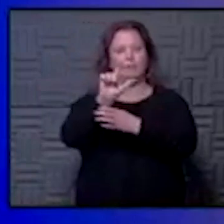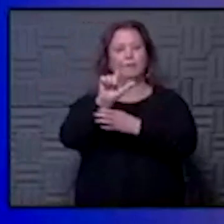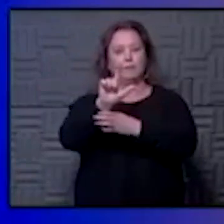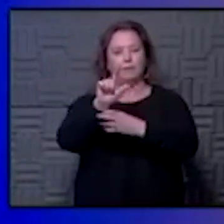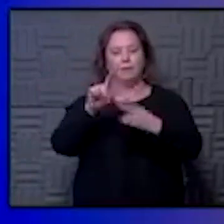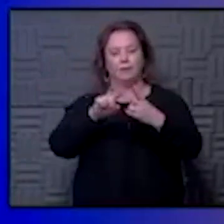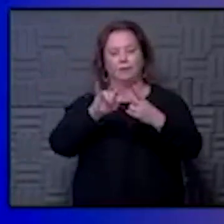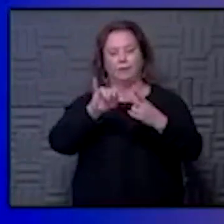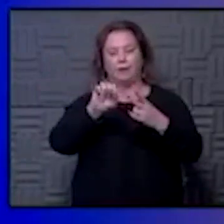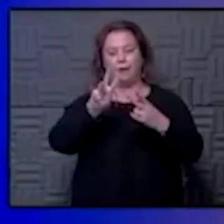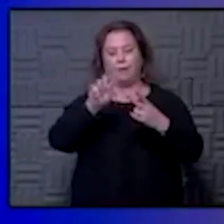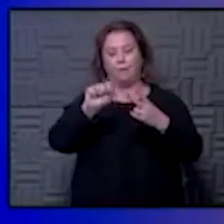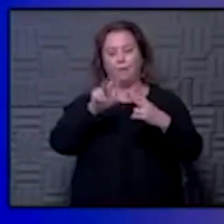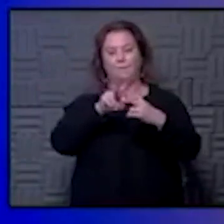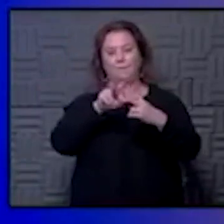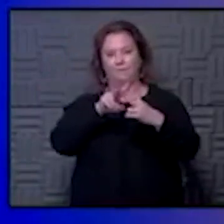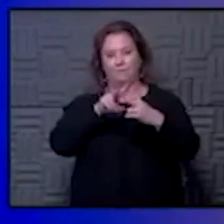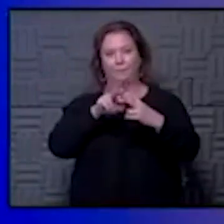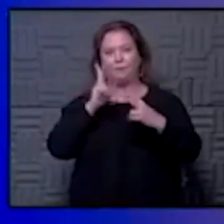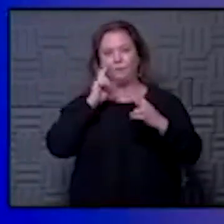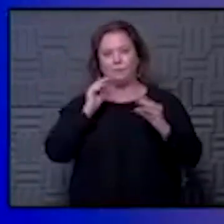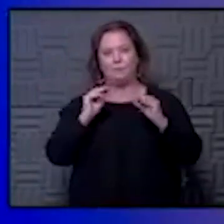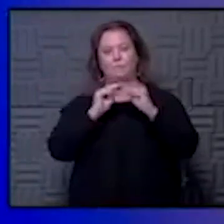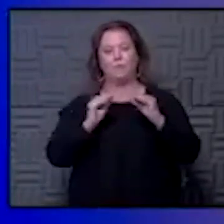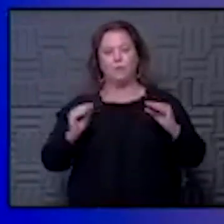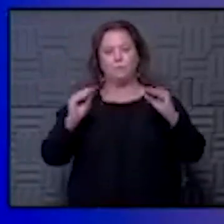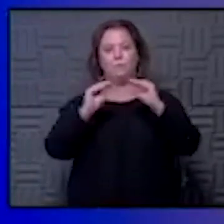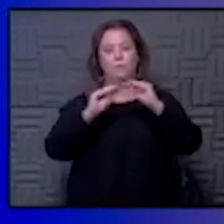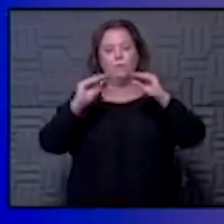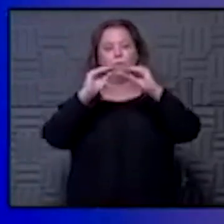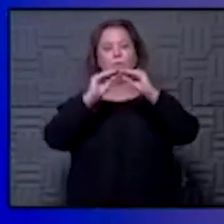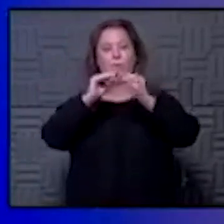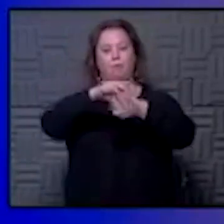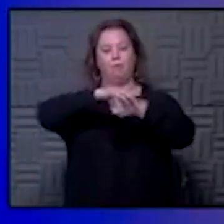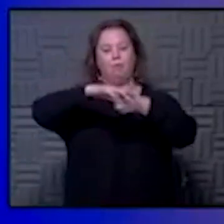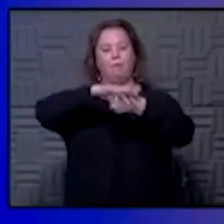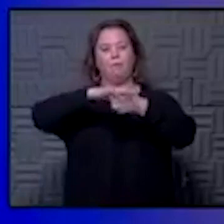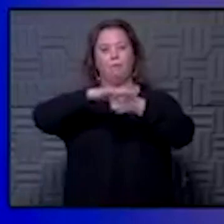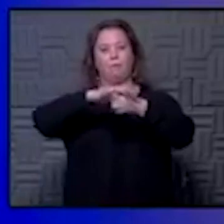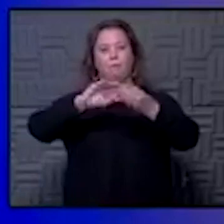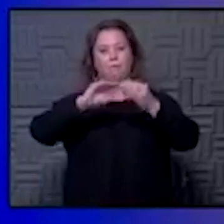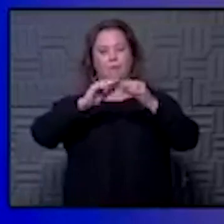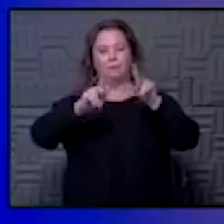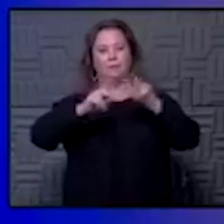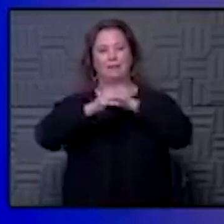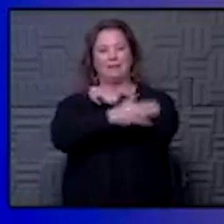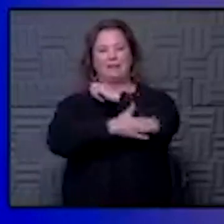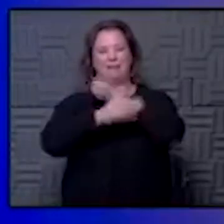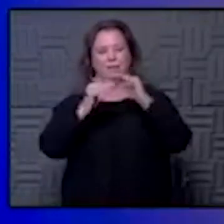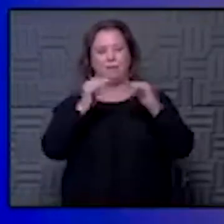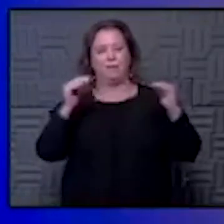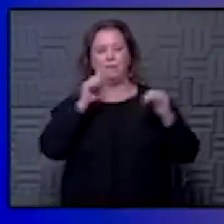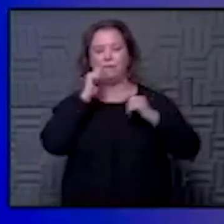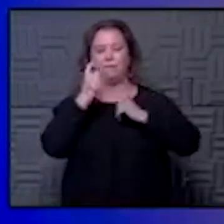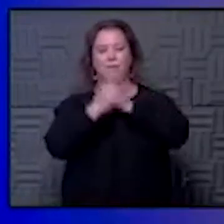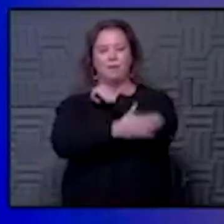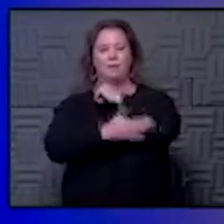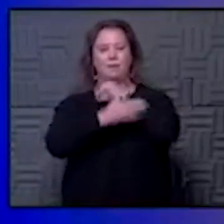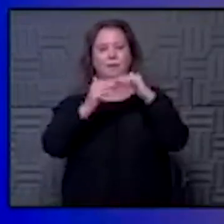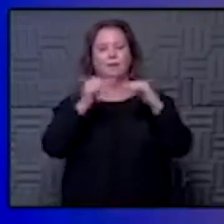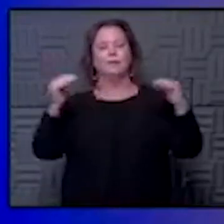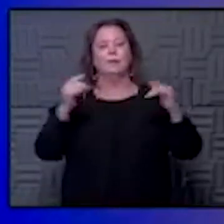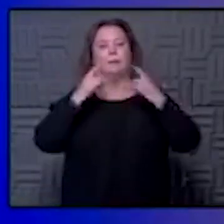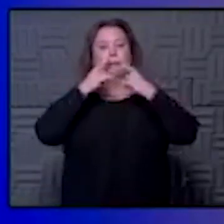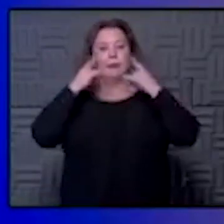and Iowa, but since that time, we have just seen more and more local population studies, so county level, not just country level.